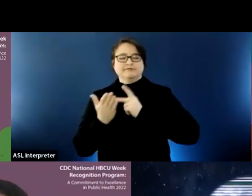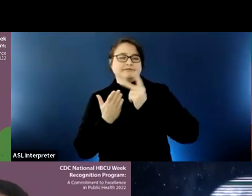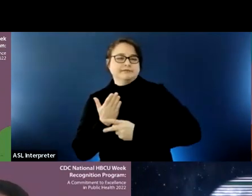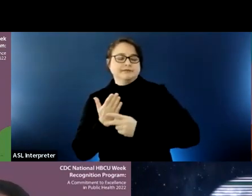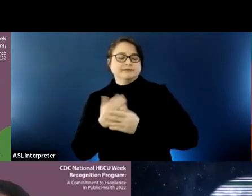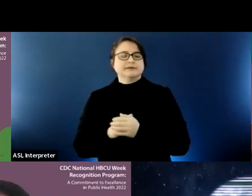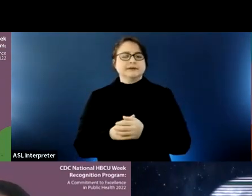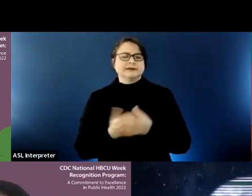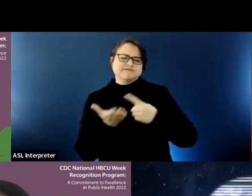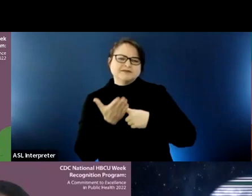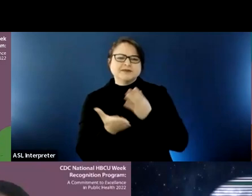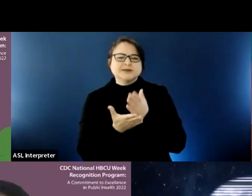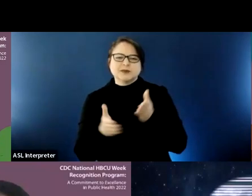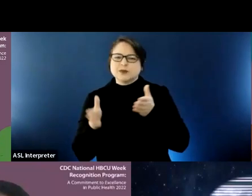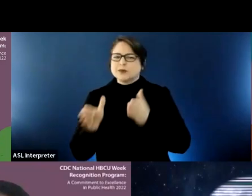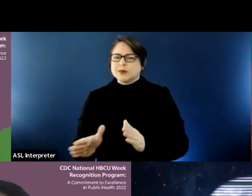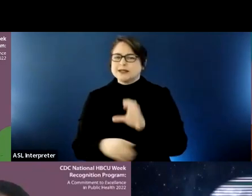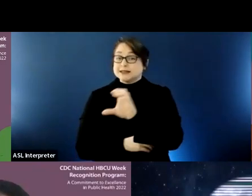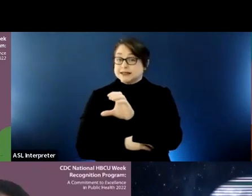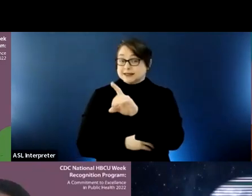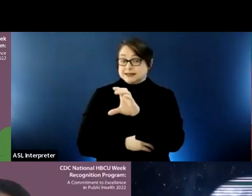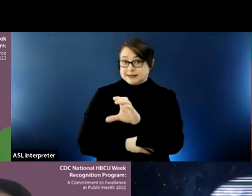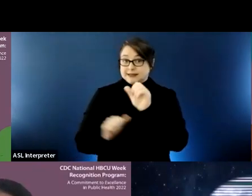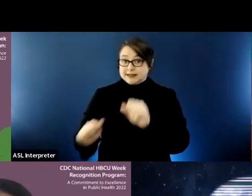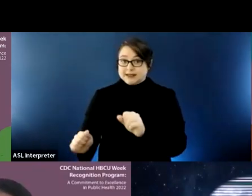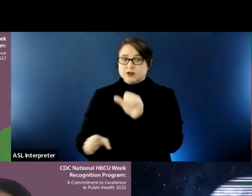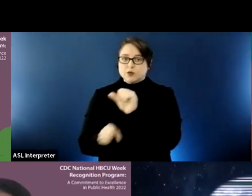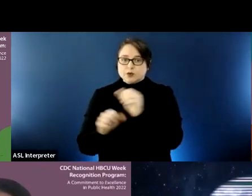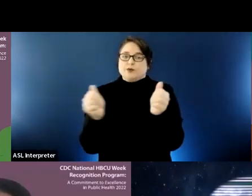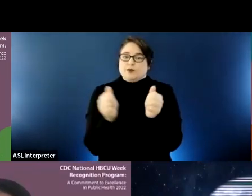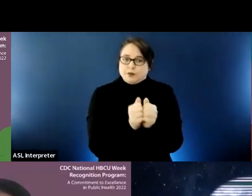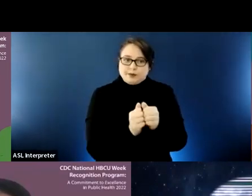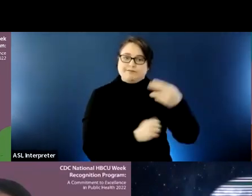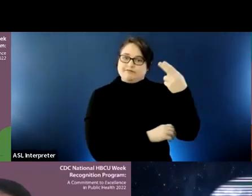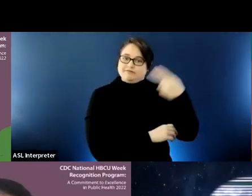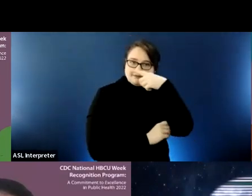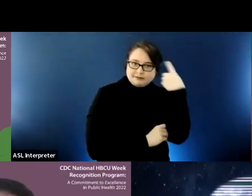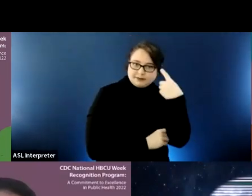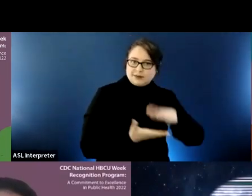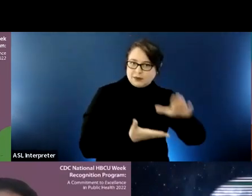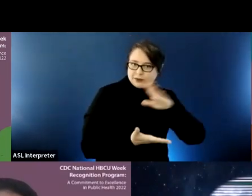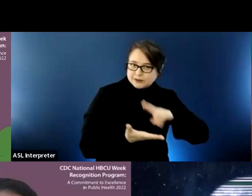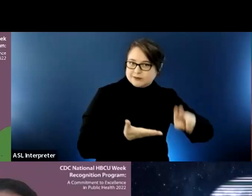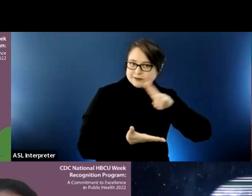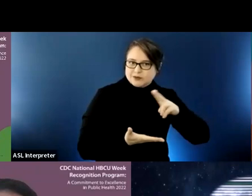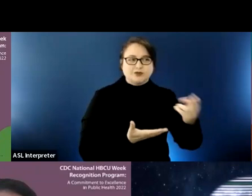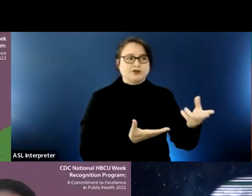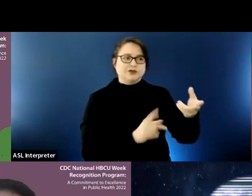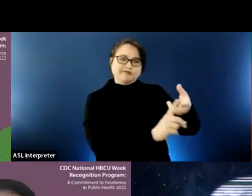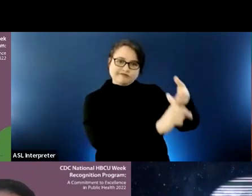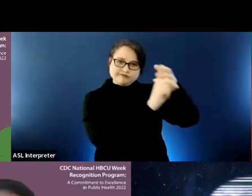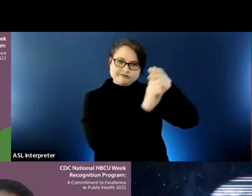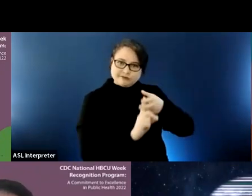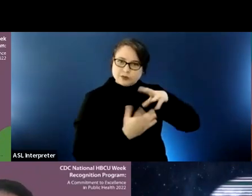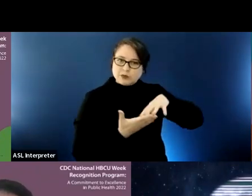CDC can work with historically Black colleges to recruit interested students. Thinking about where you are at Charles